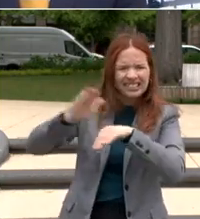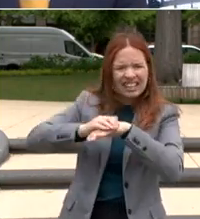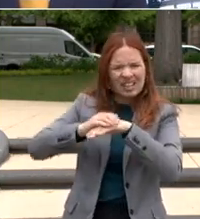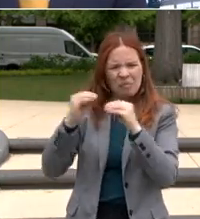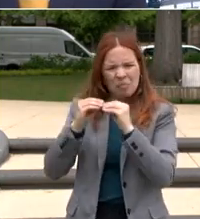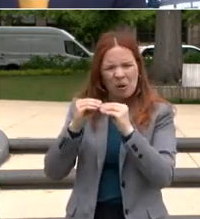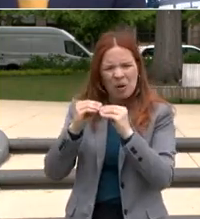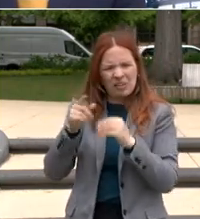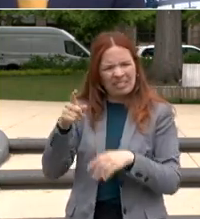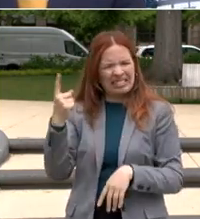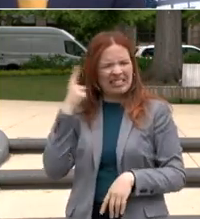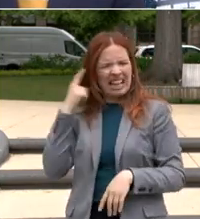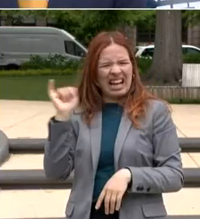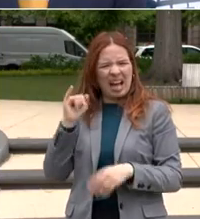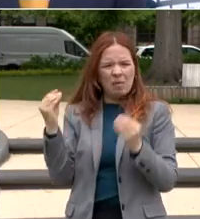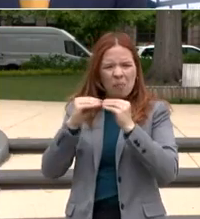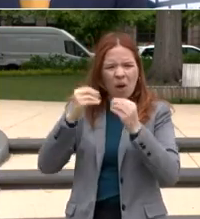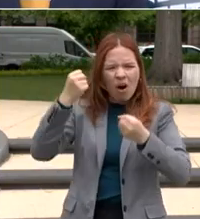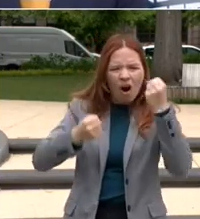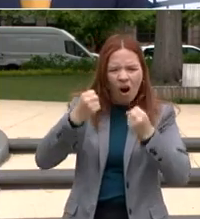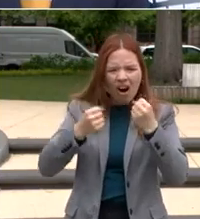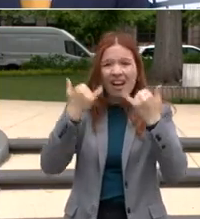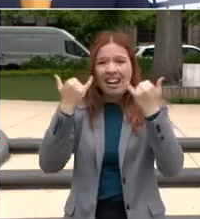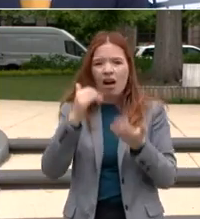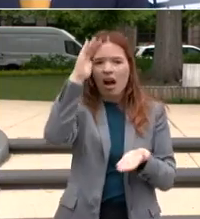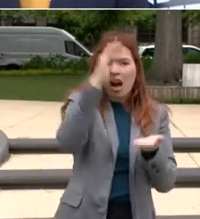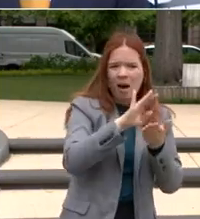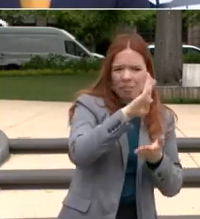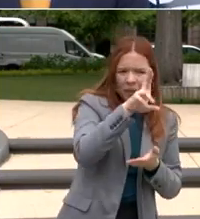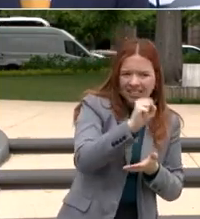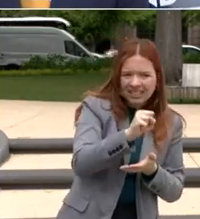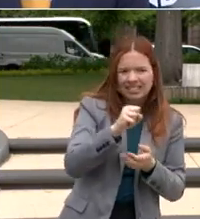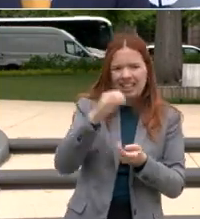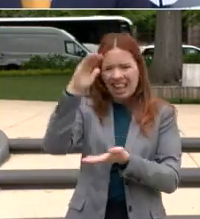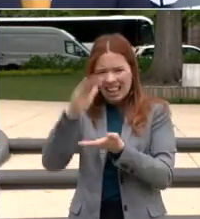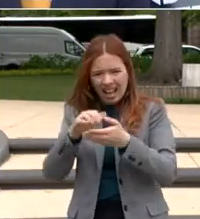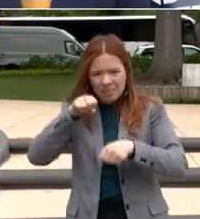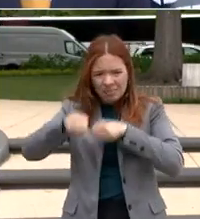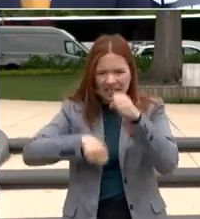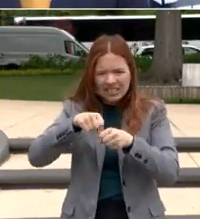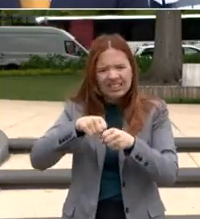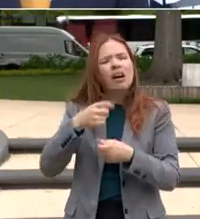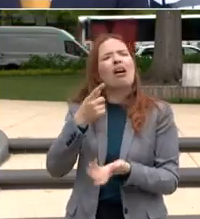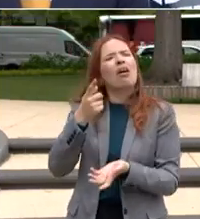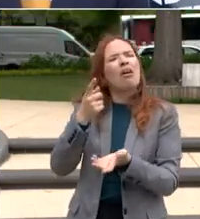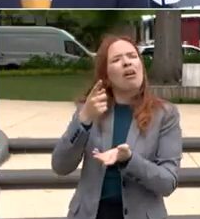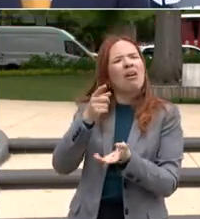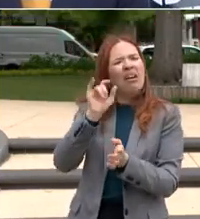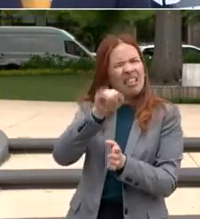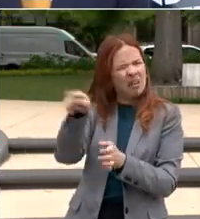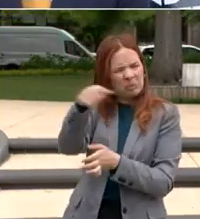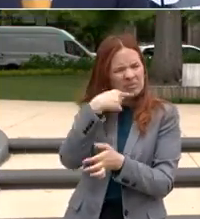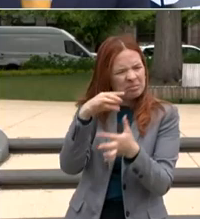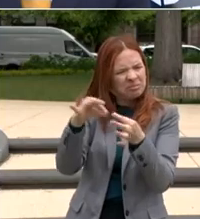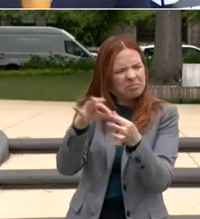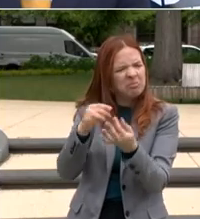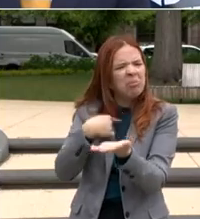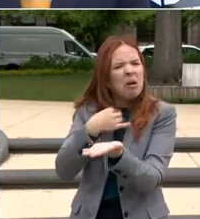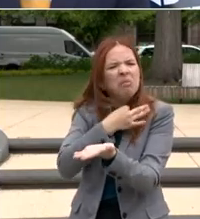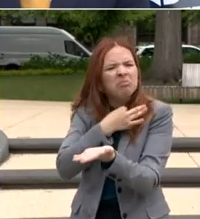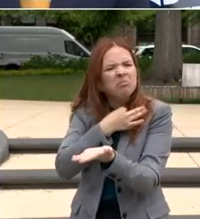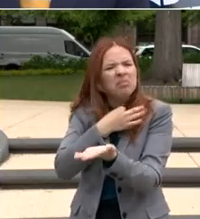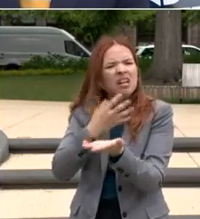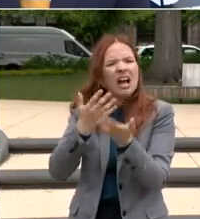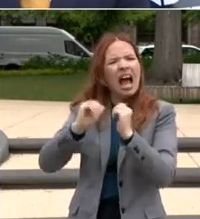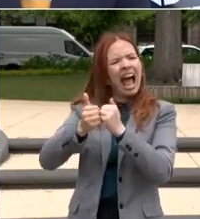on cars, less on the bus, pedestrians, and bikes. I guess I'm curious what you would say to them to, you know, help build support for what